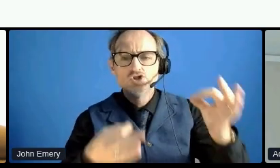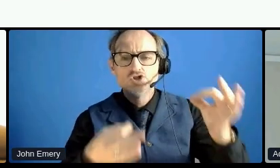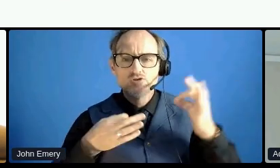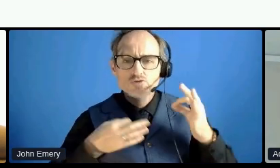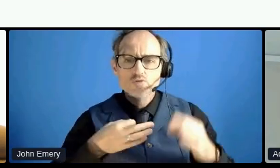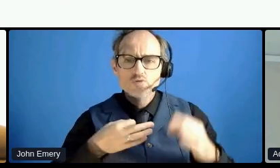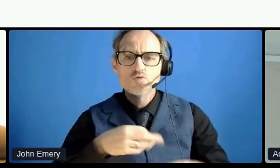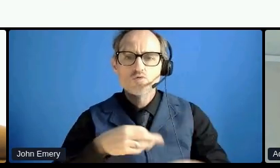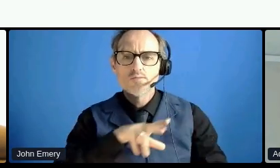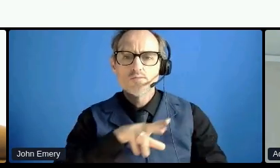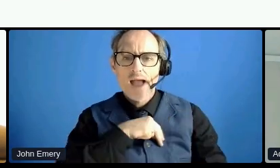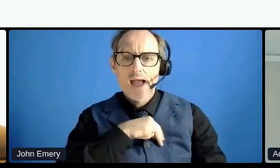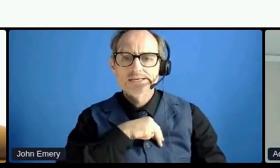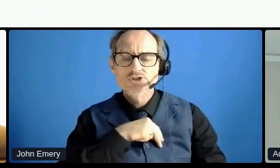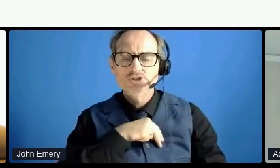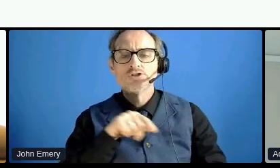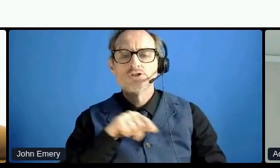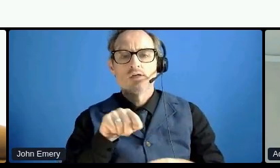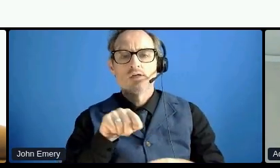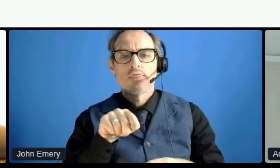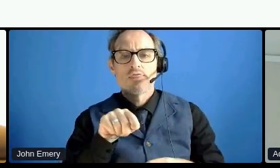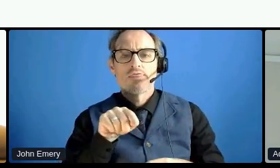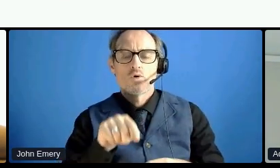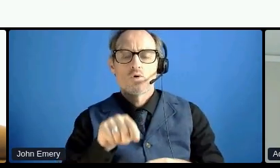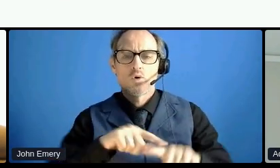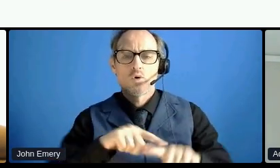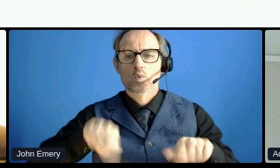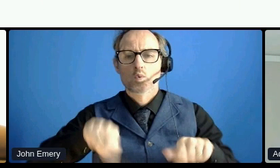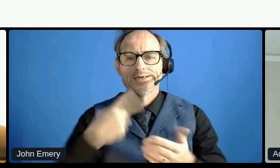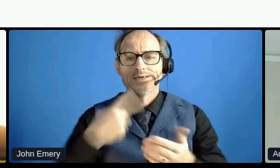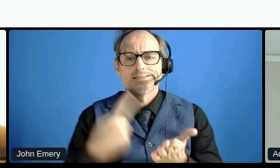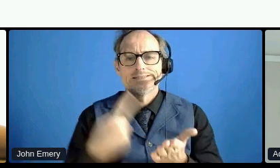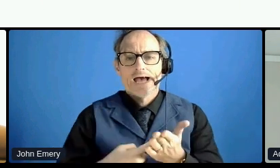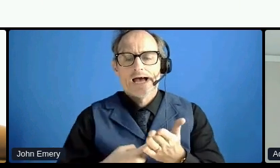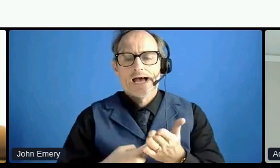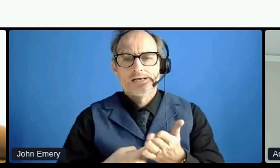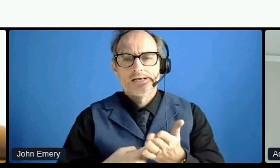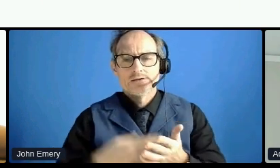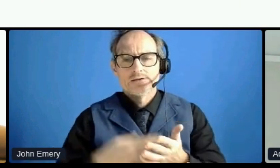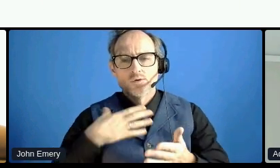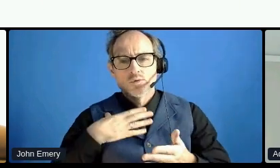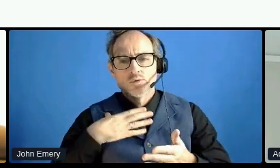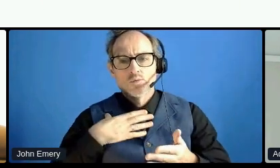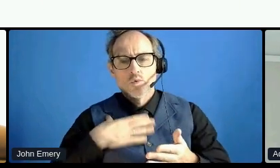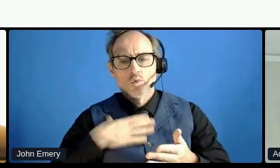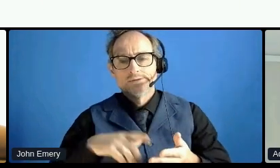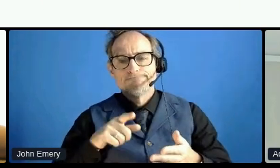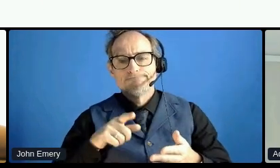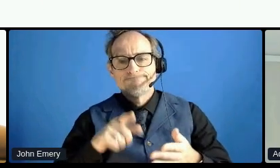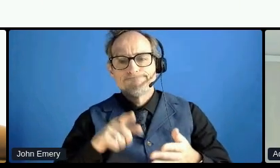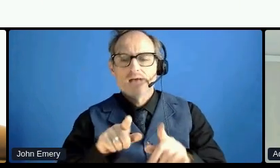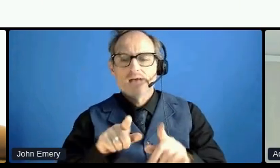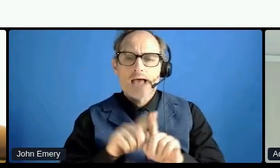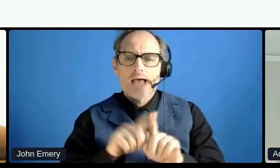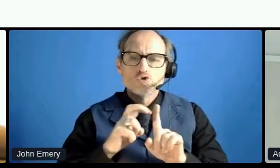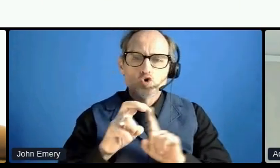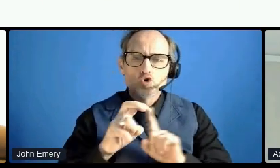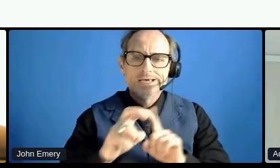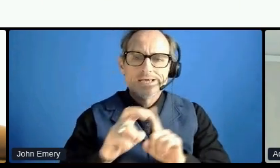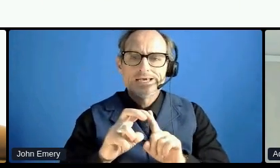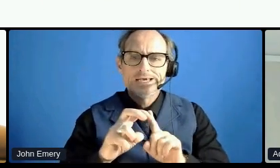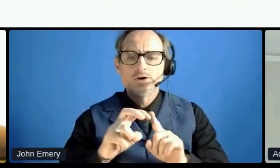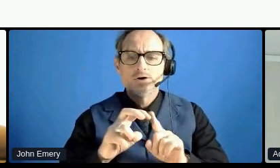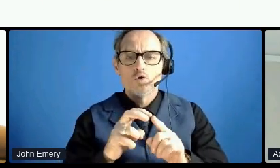very much an end point. So we decided that we wanted to focus more on this as a journey, as a